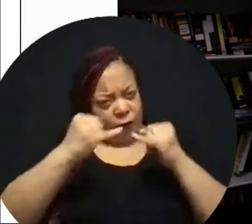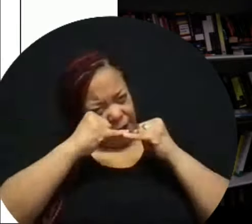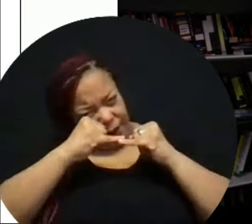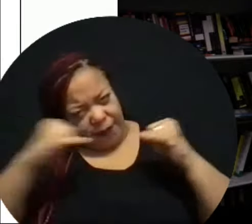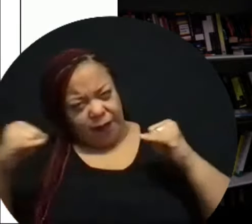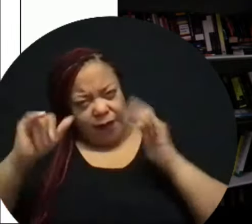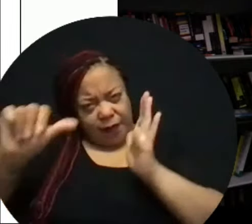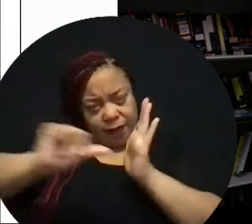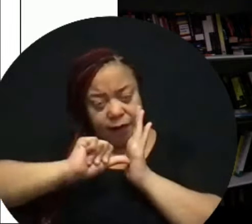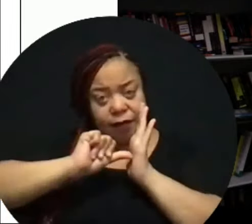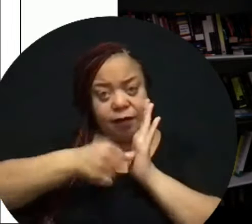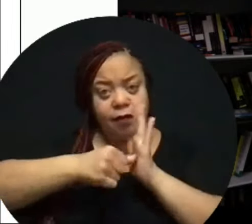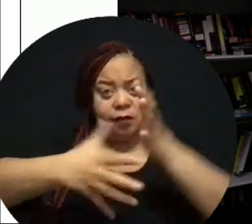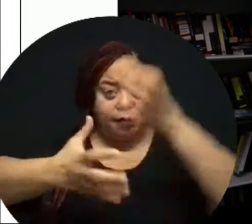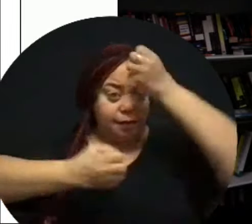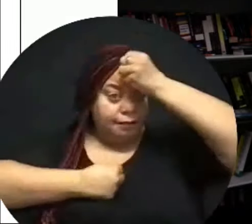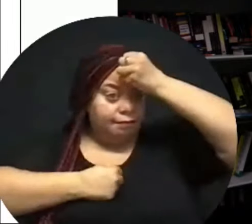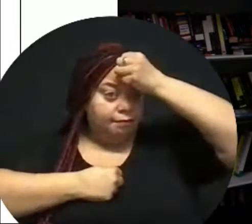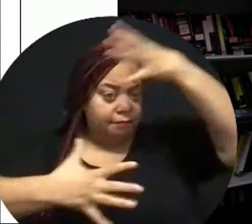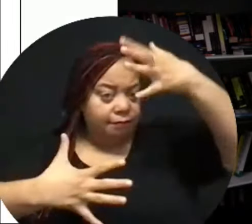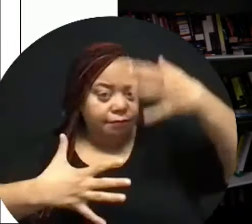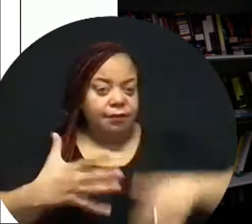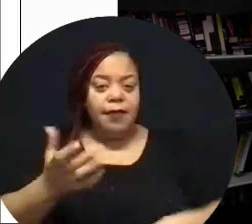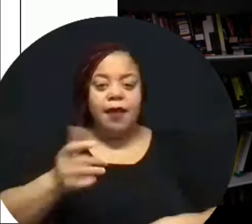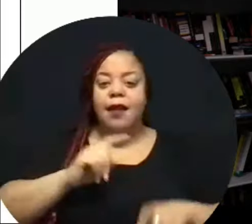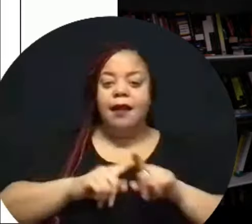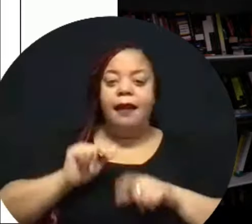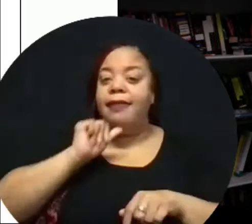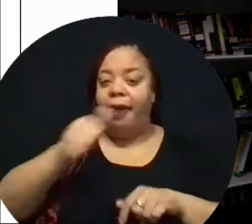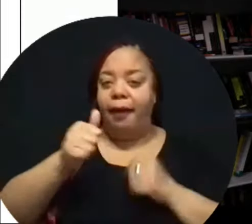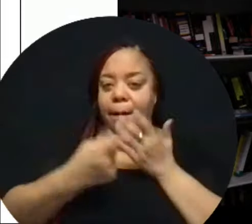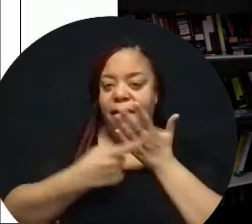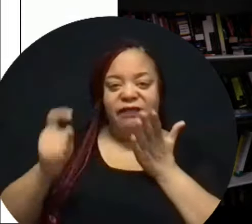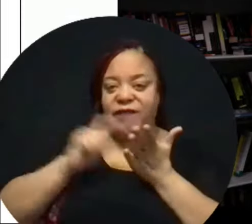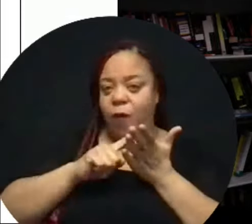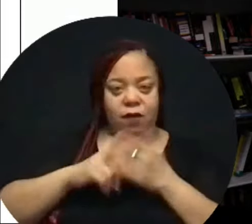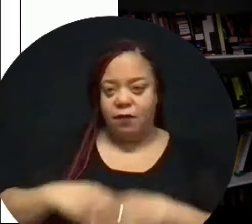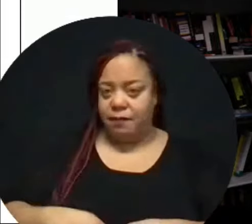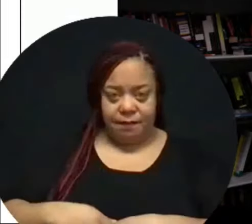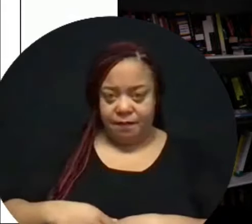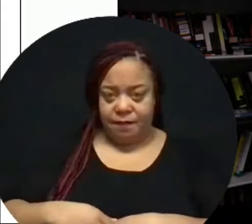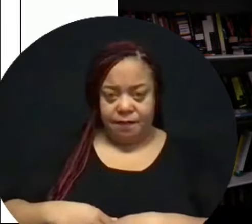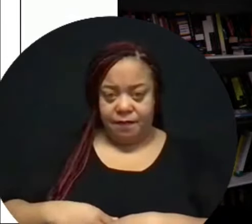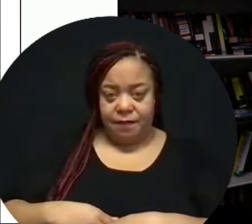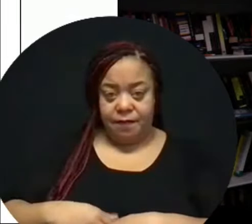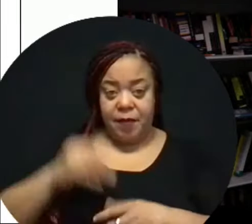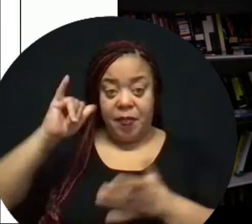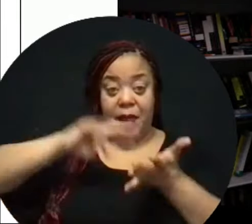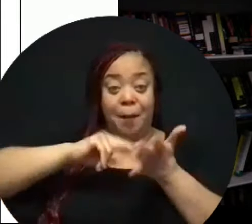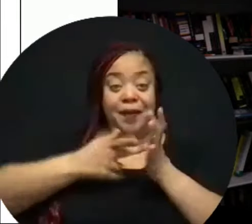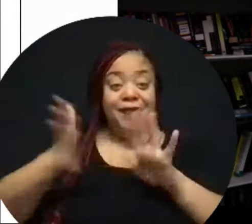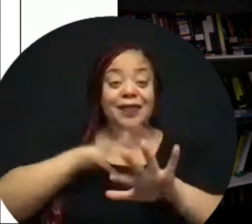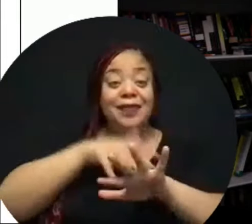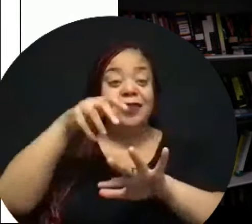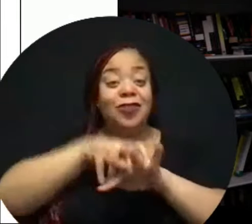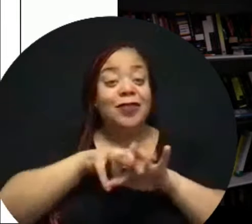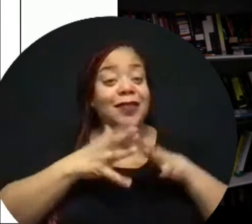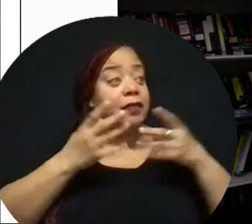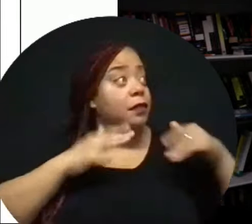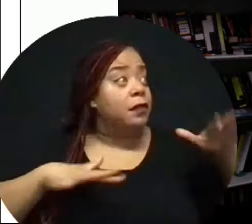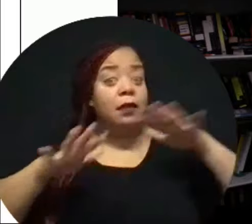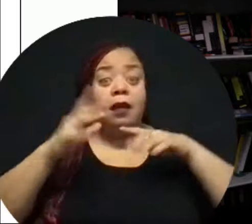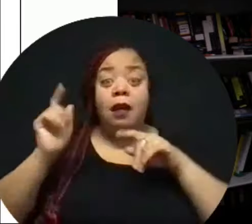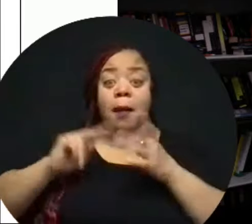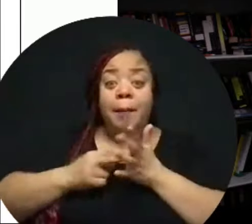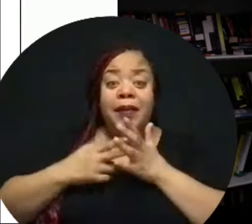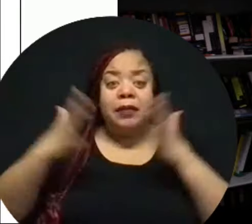indigenous sovereignties, for example, in places like the communities I mentioned in Virginia, You know, the historical practices